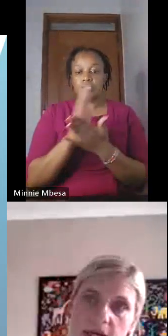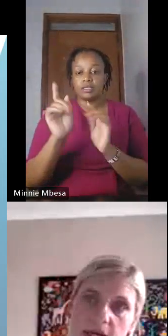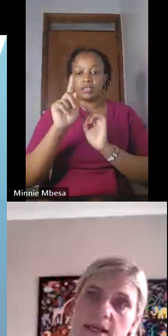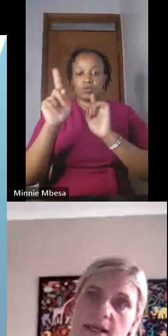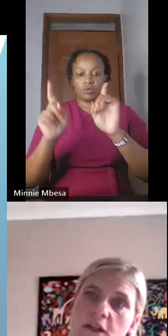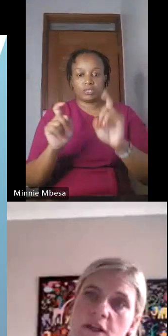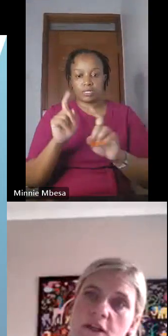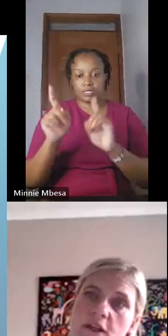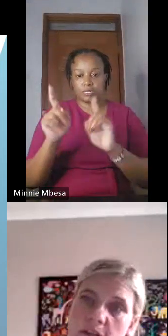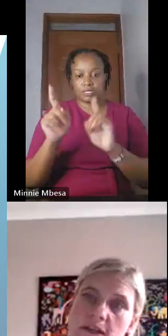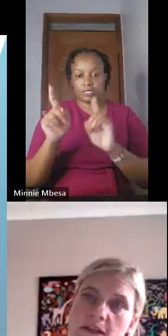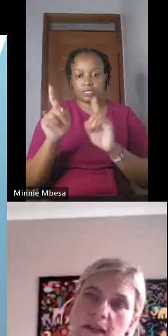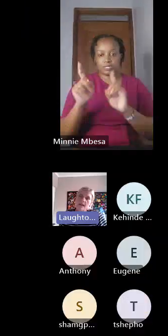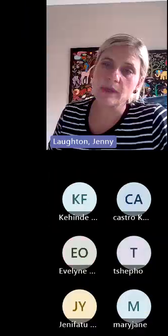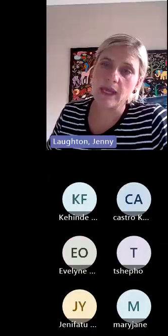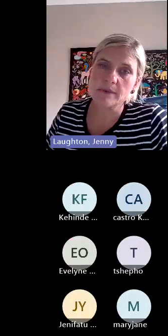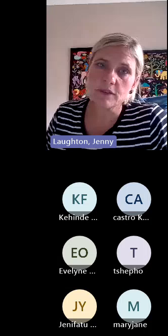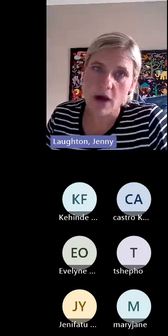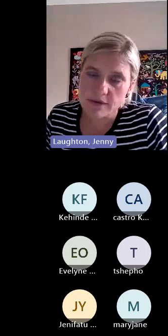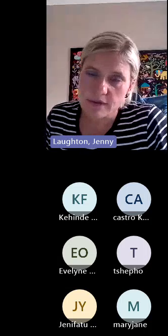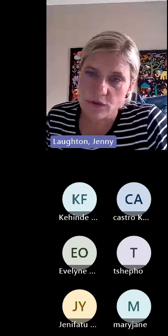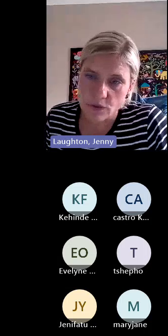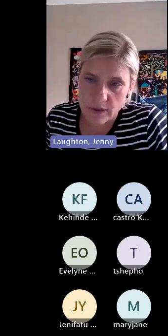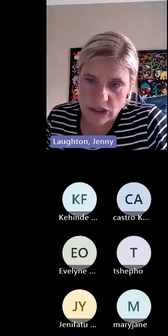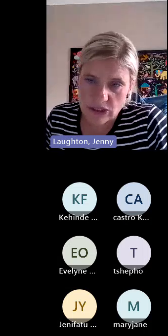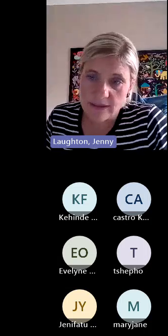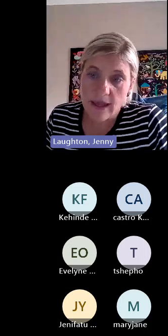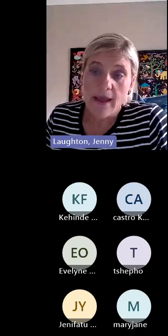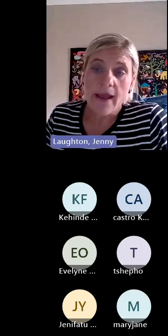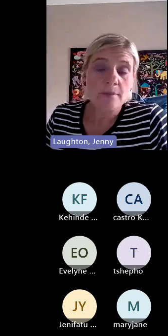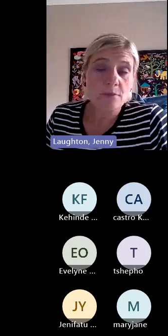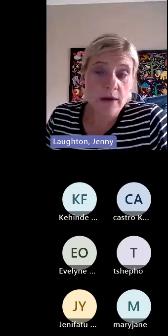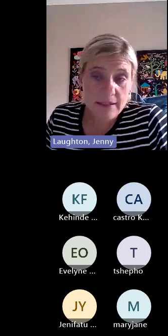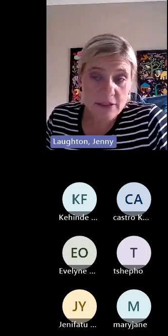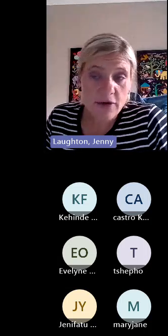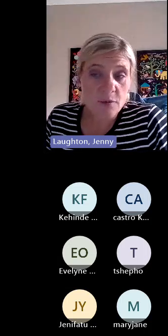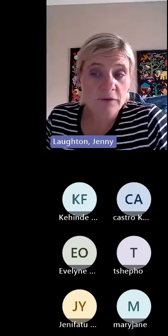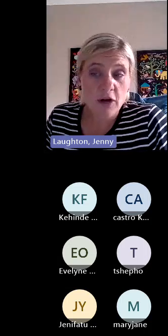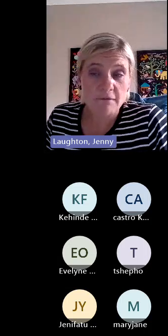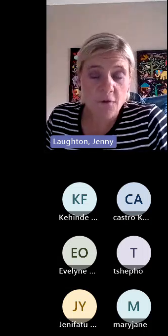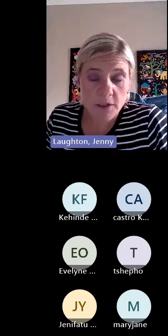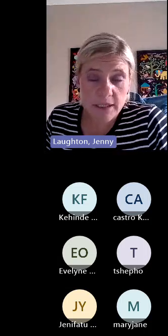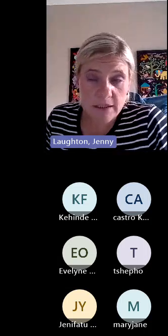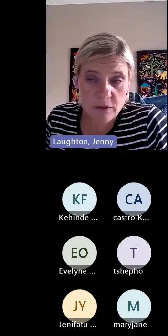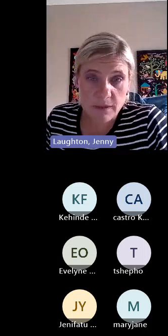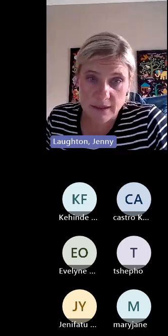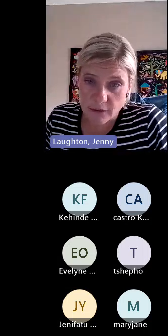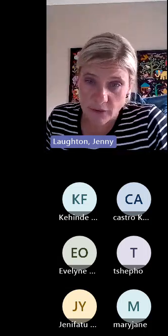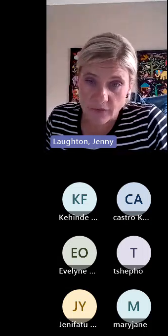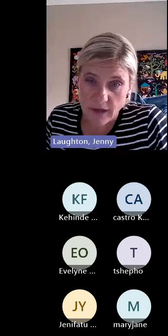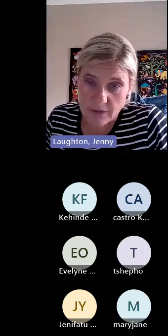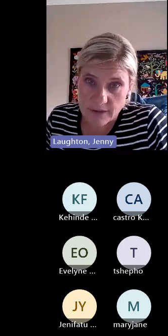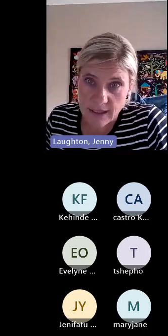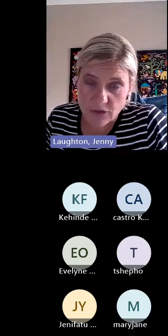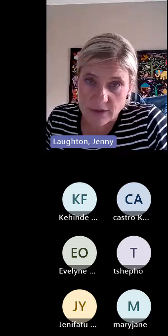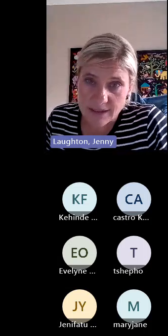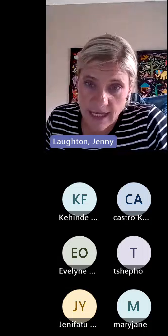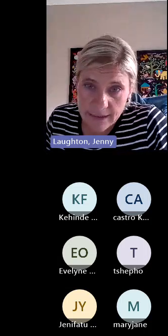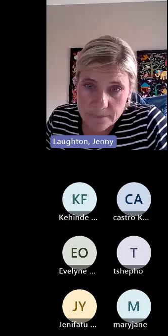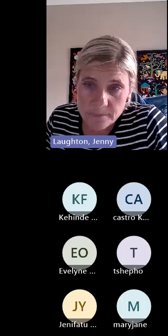email to us so that we may be able to answer your questions. I'm really sorry we've gone 42 minutes over